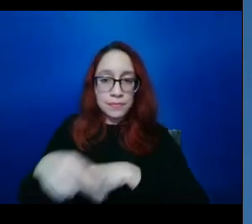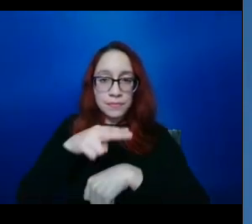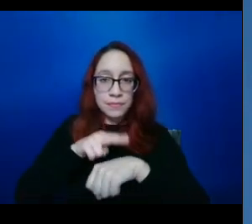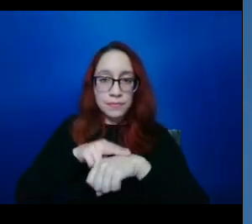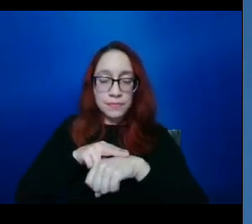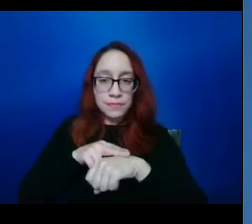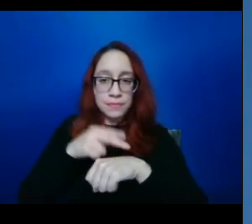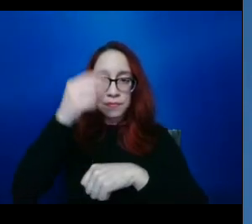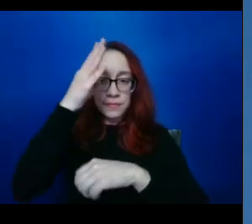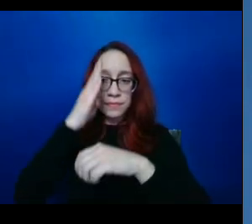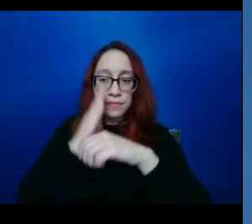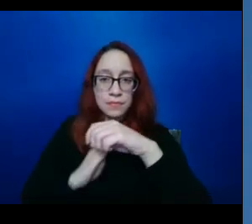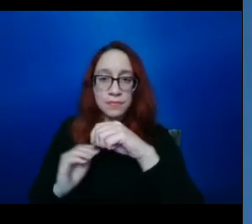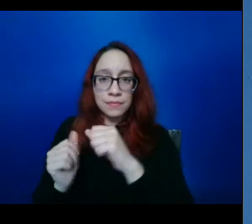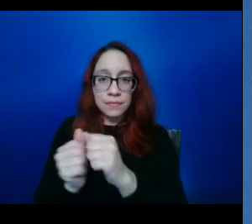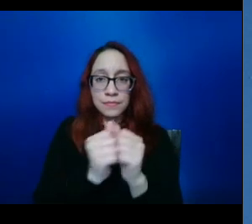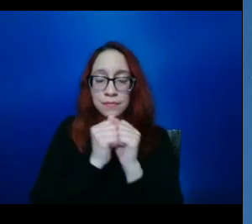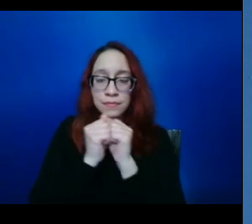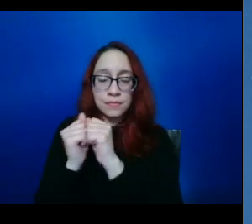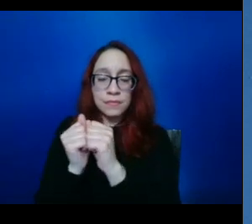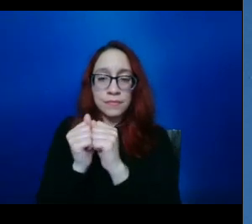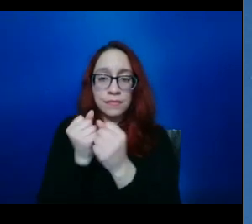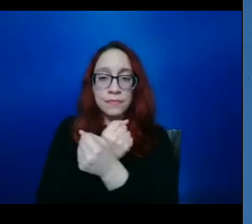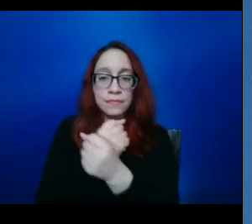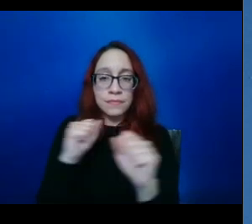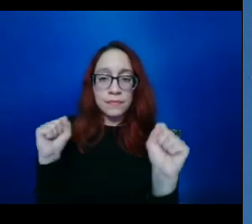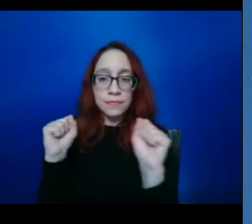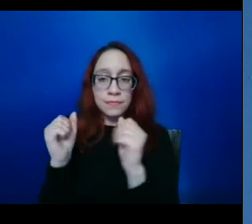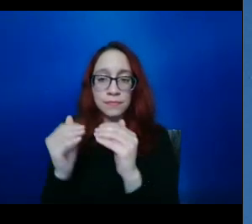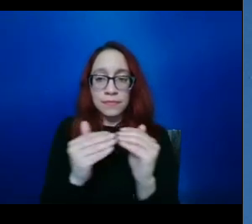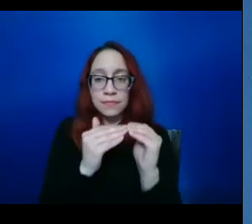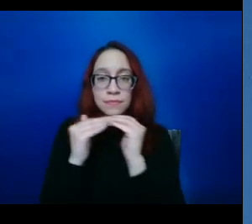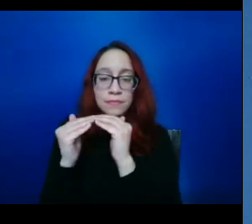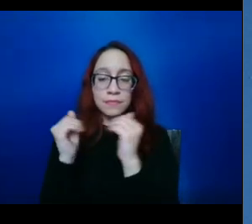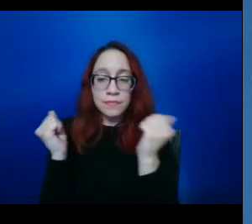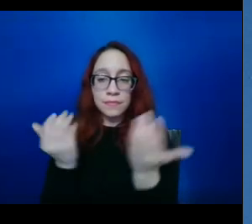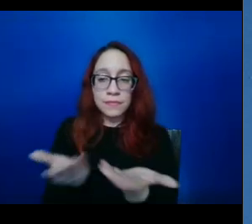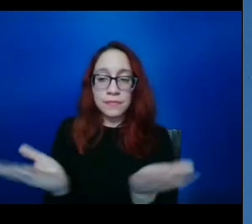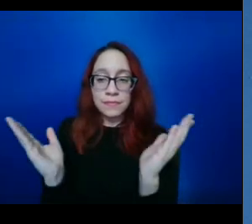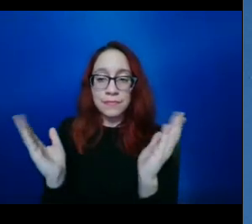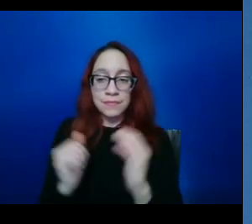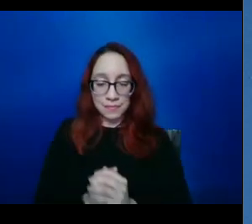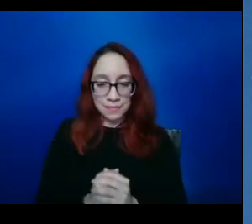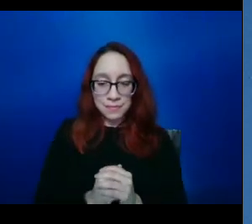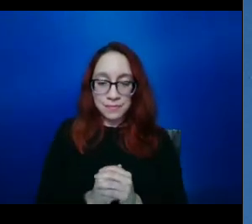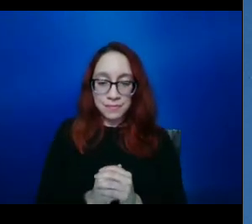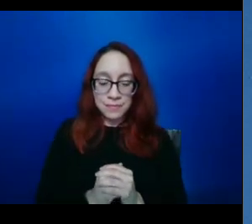one nation, under God, indivisible, with liberty and justice for all.